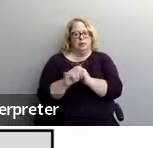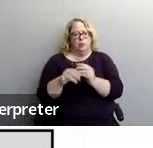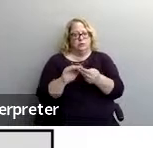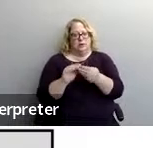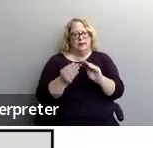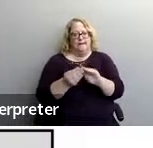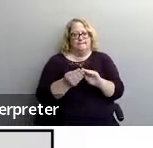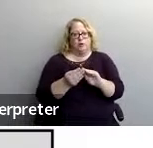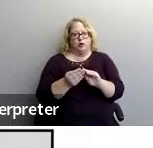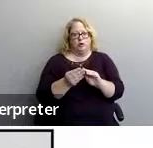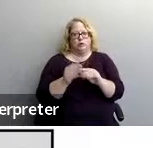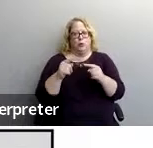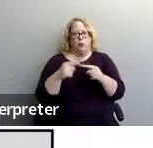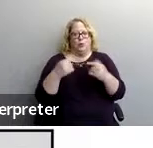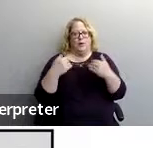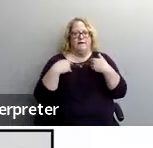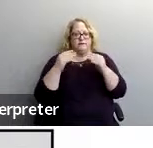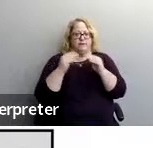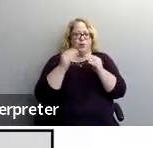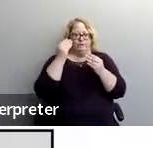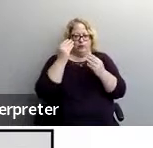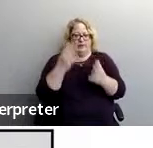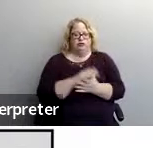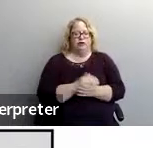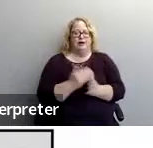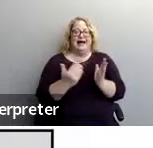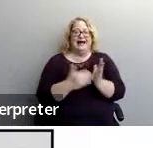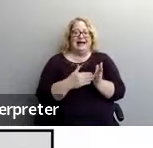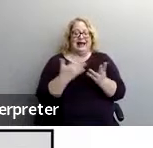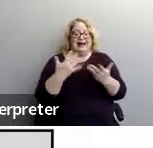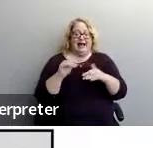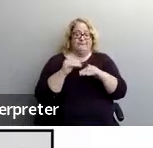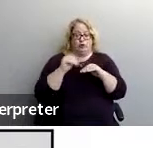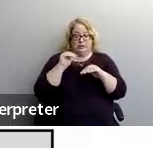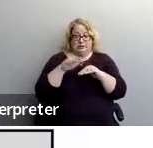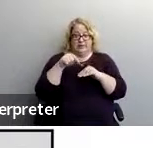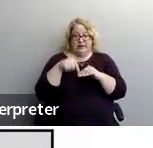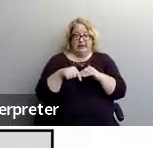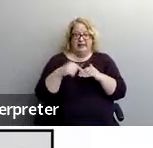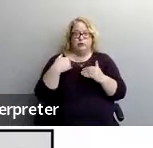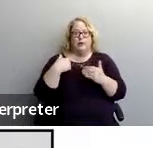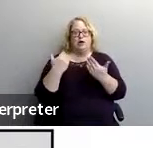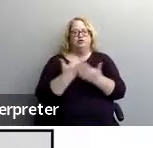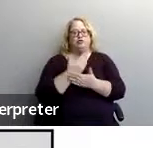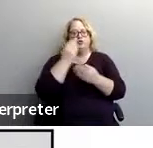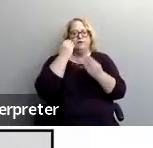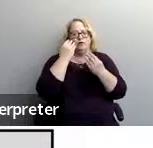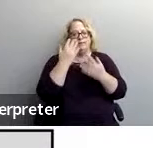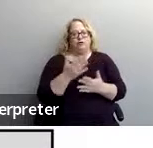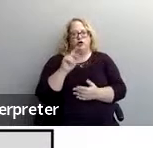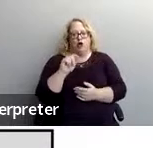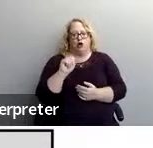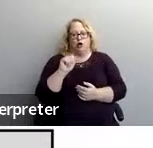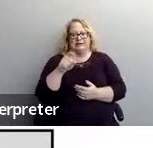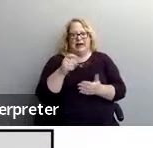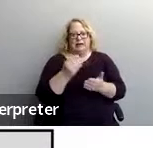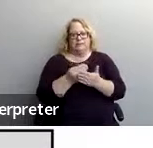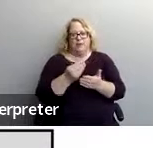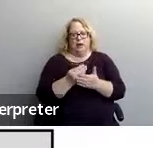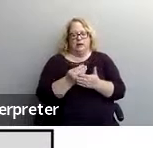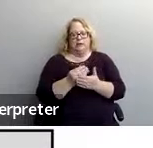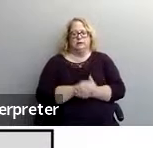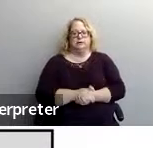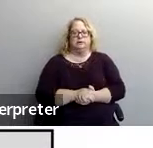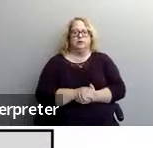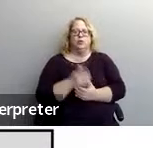these numbers as we get more and more information. Again, after this was submitted, we had new information on our tax money that came in